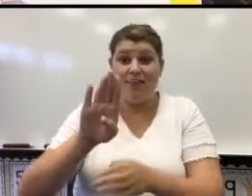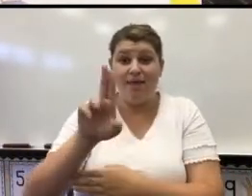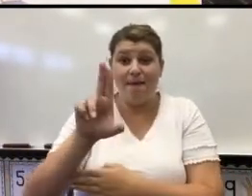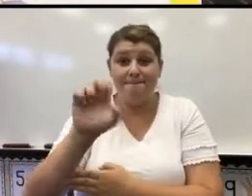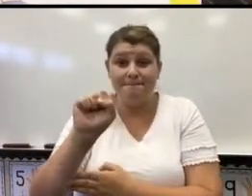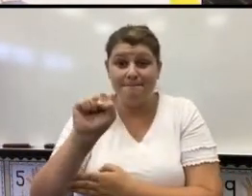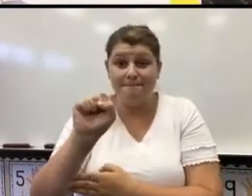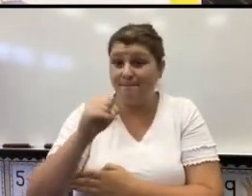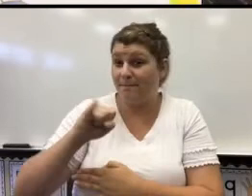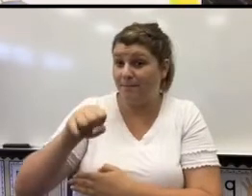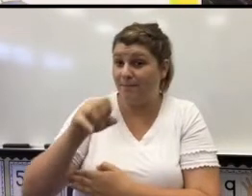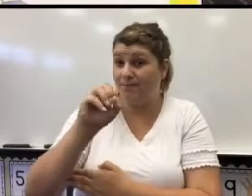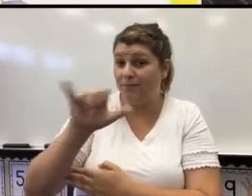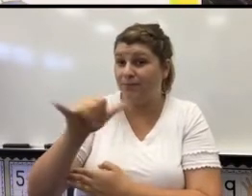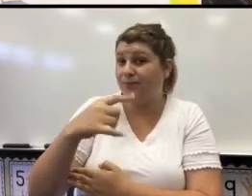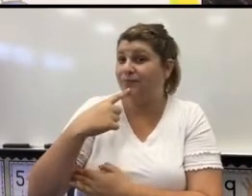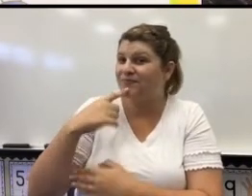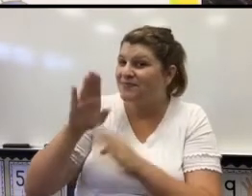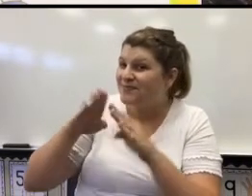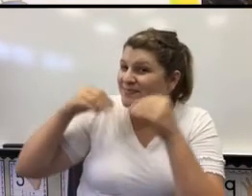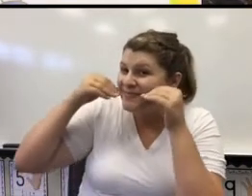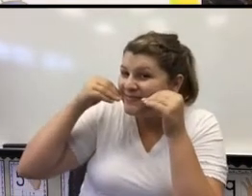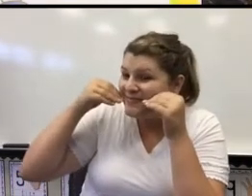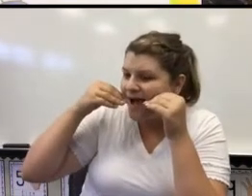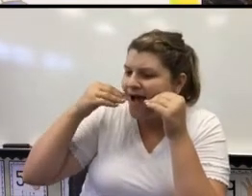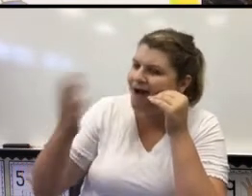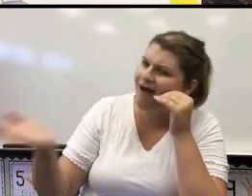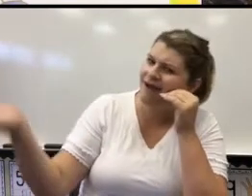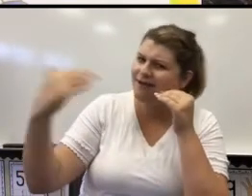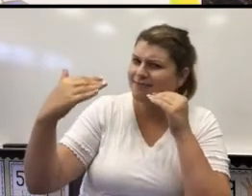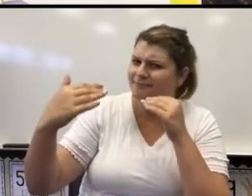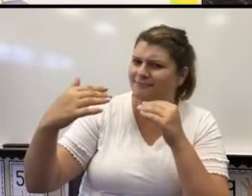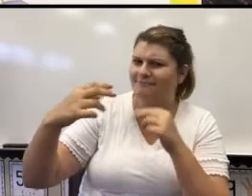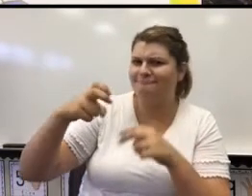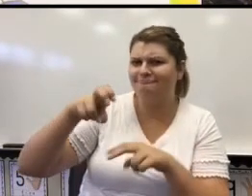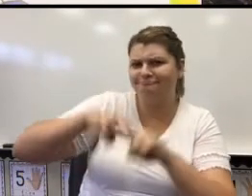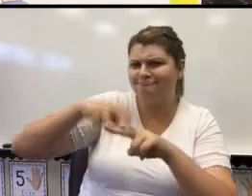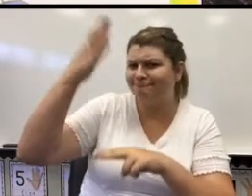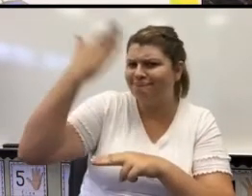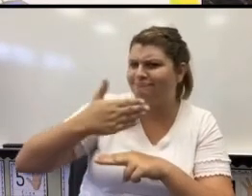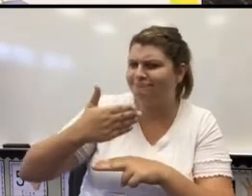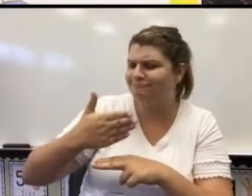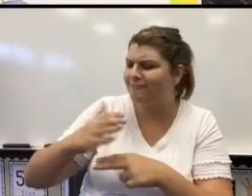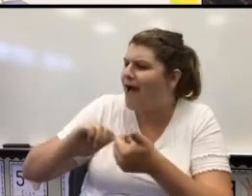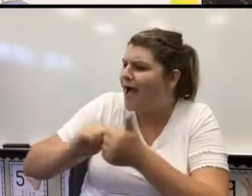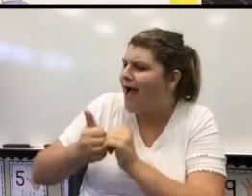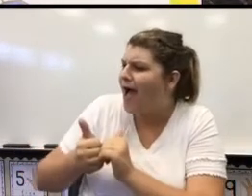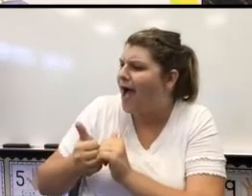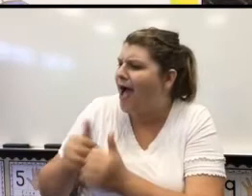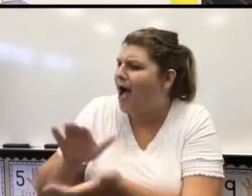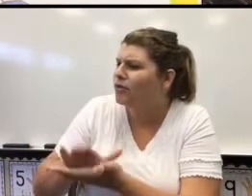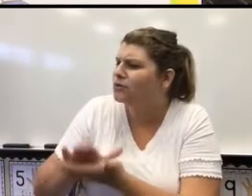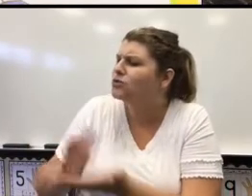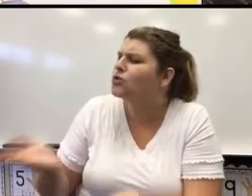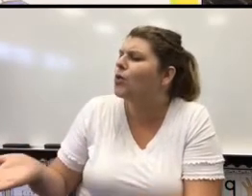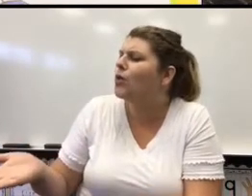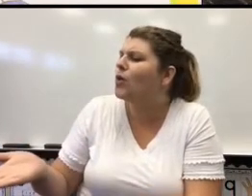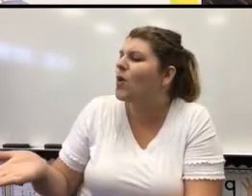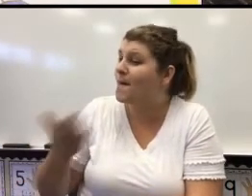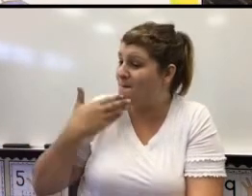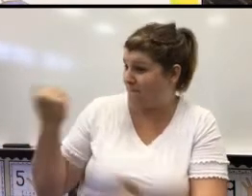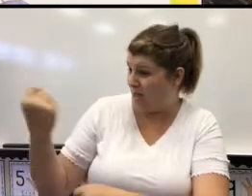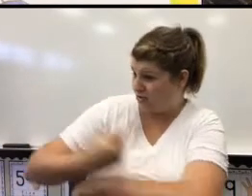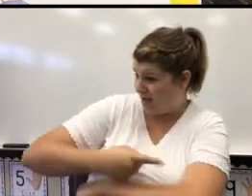That afternoon, as George walked on the bus, Joy gave him a big smile and asked him to sit in the front seat again so they could